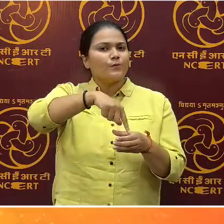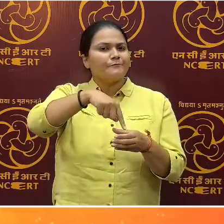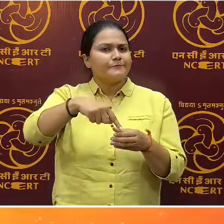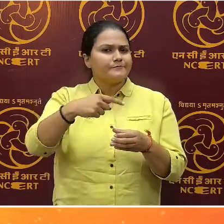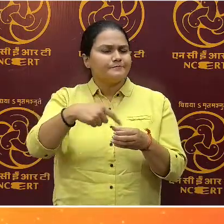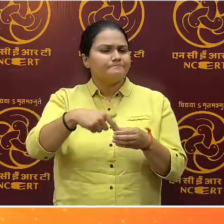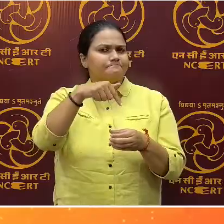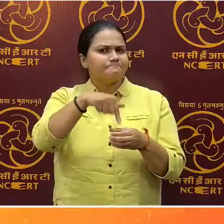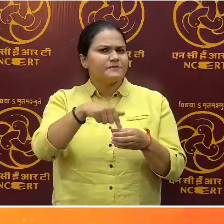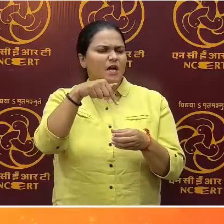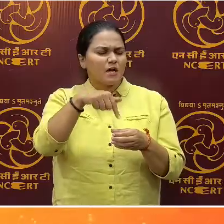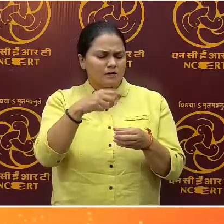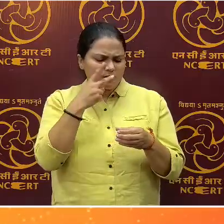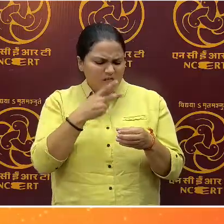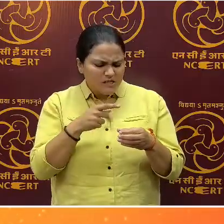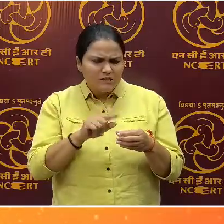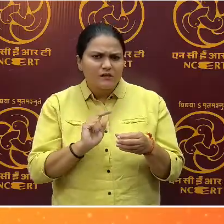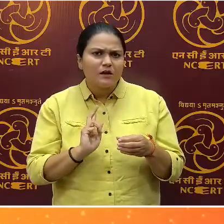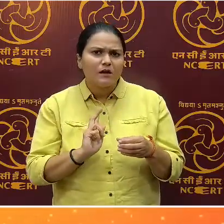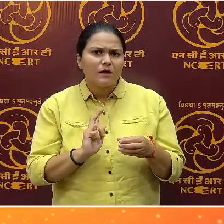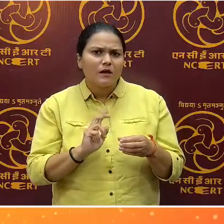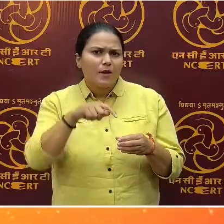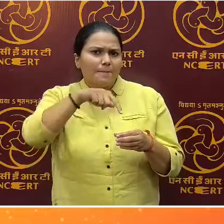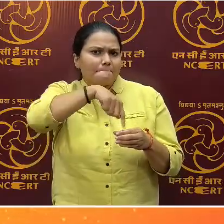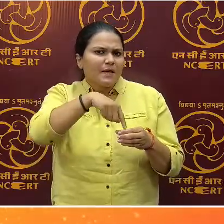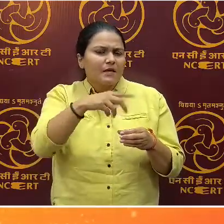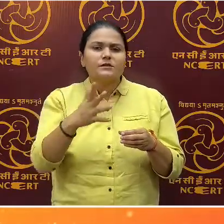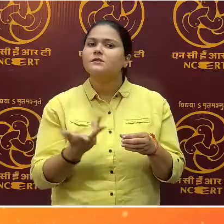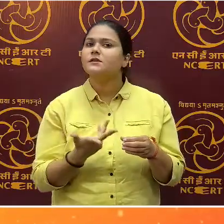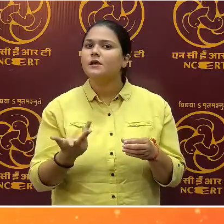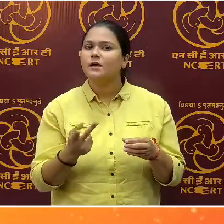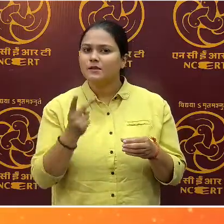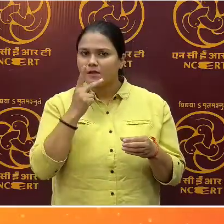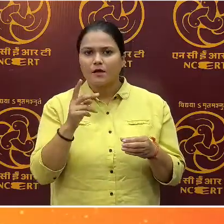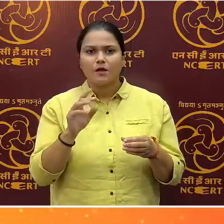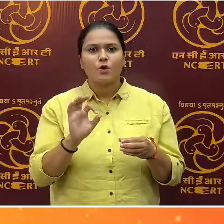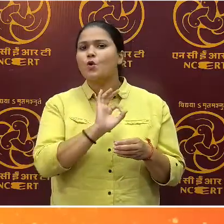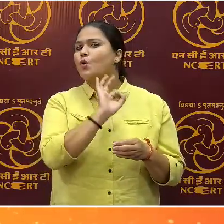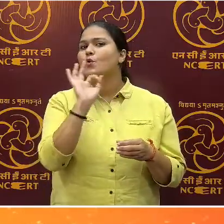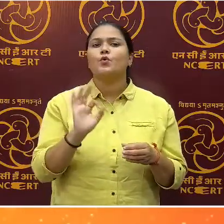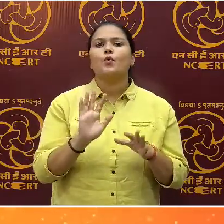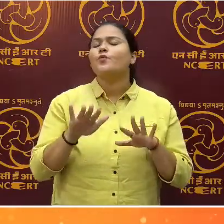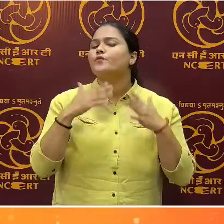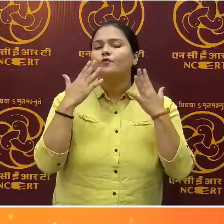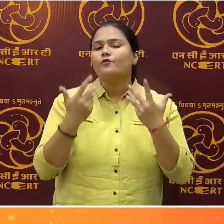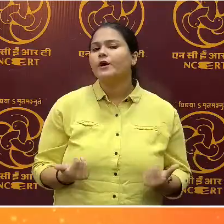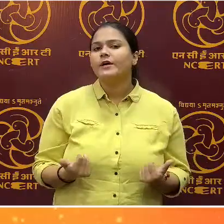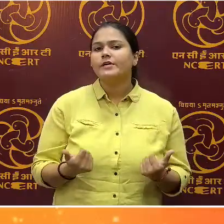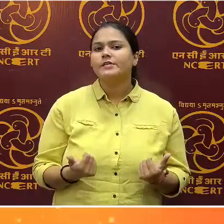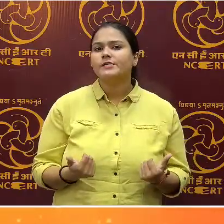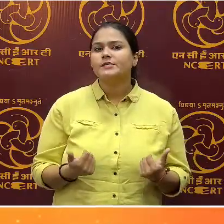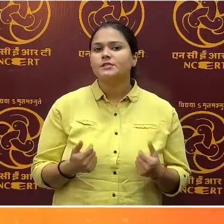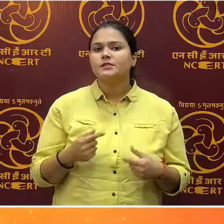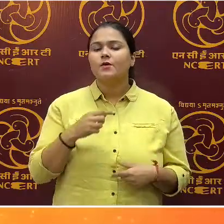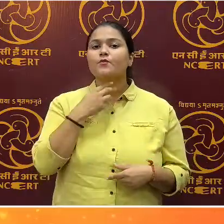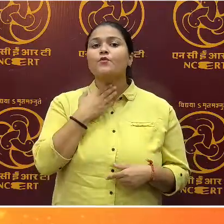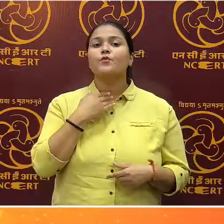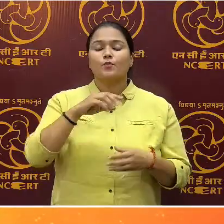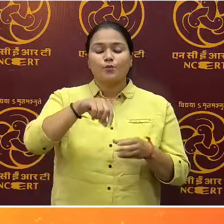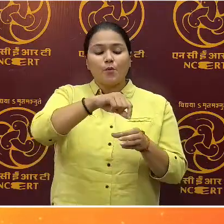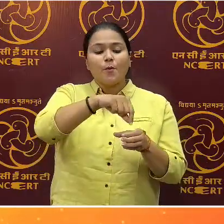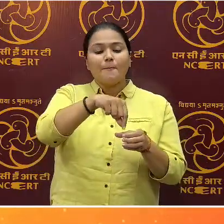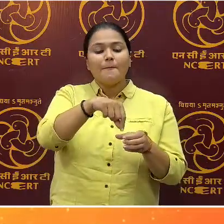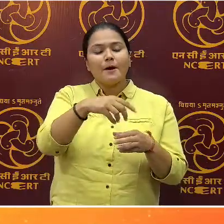solution, can you say that what is mixed in this? No. No. Why? Because the salt crystals, they got